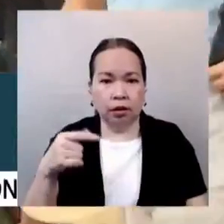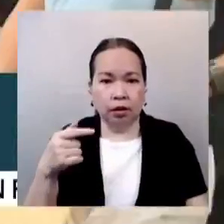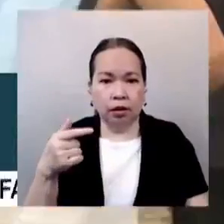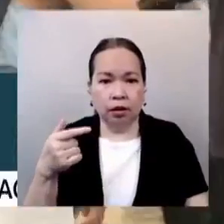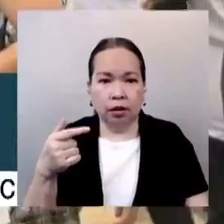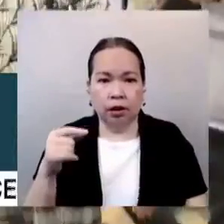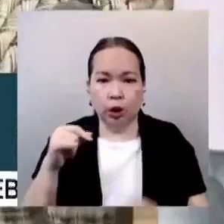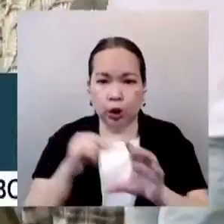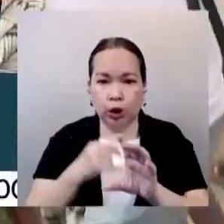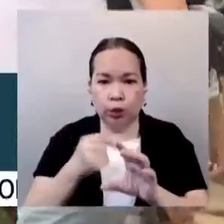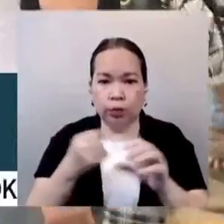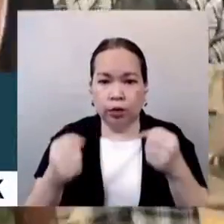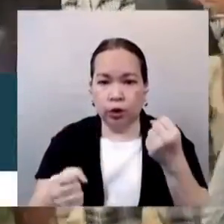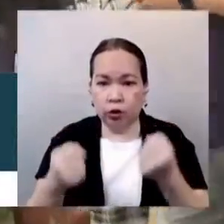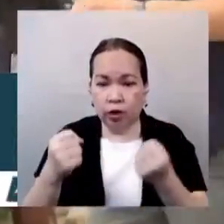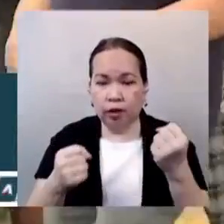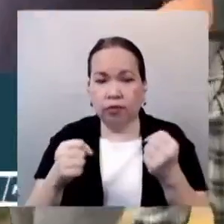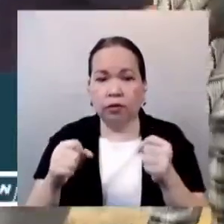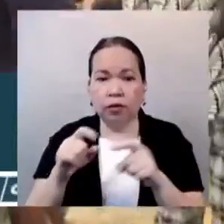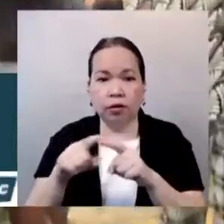some youth, clergymen, jeepney drivers all calling